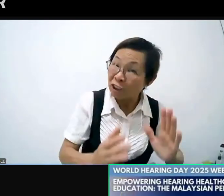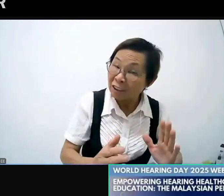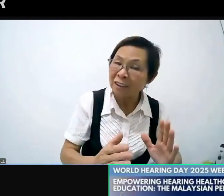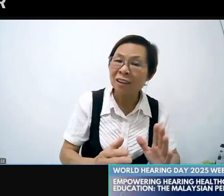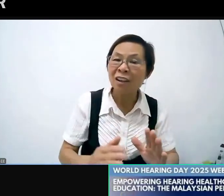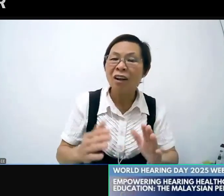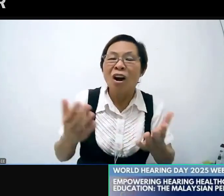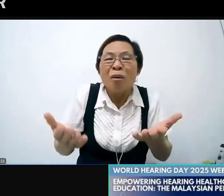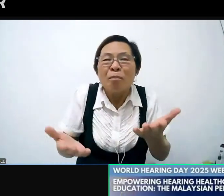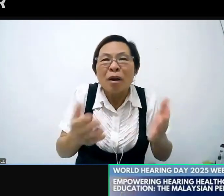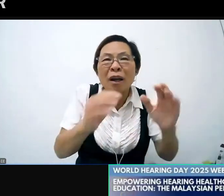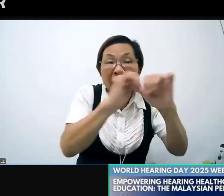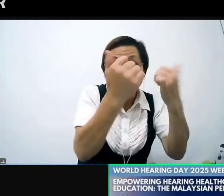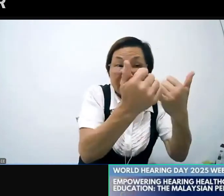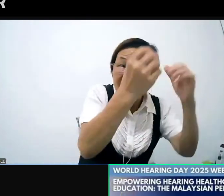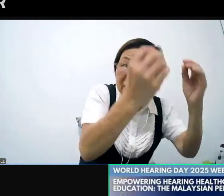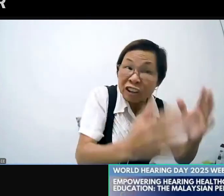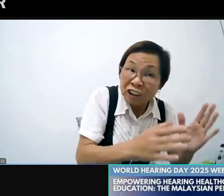or maybe